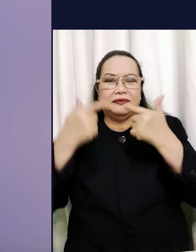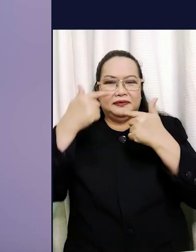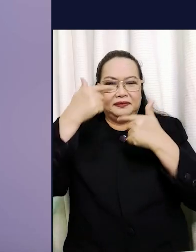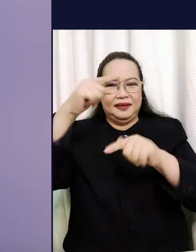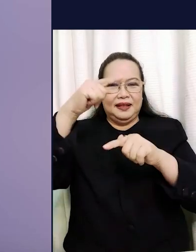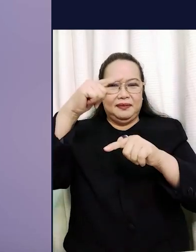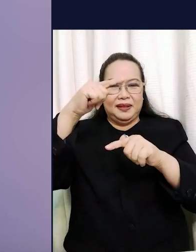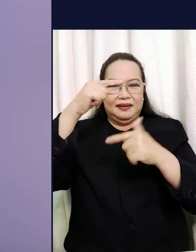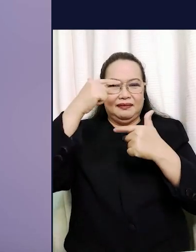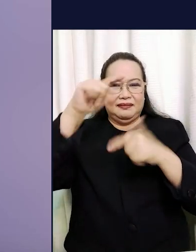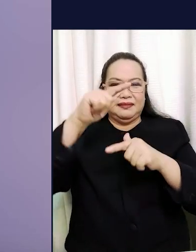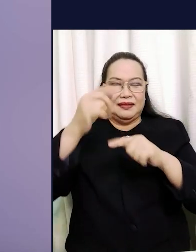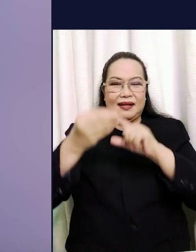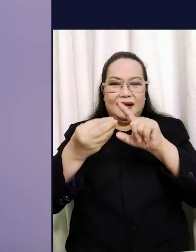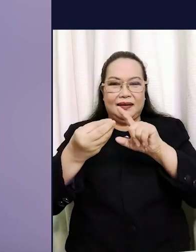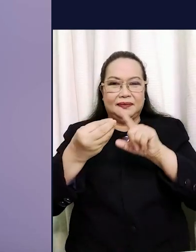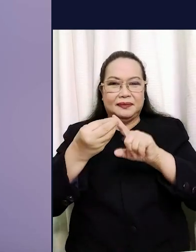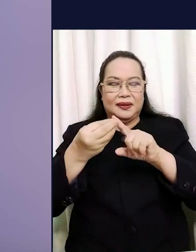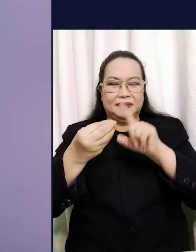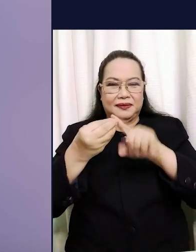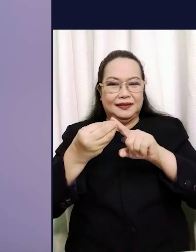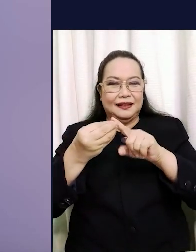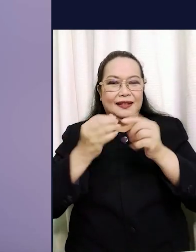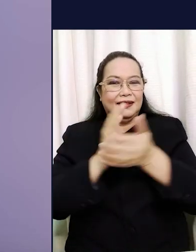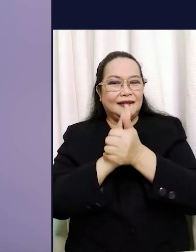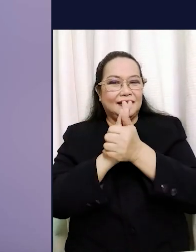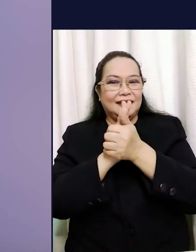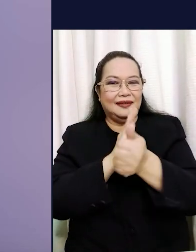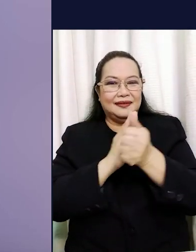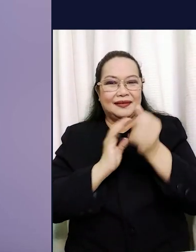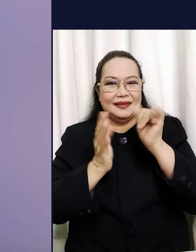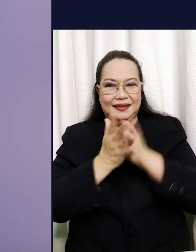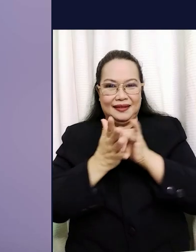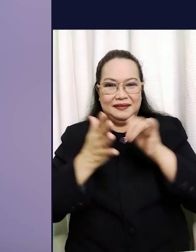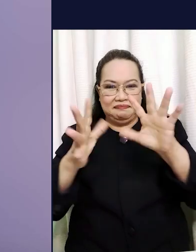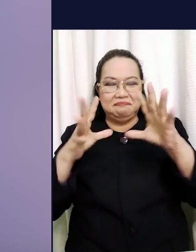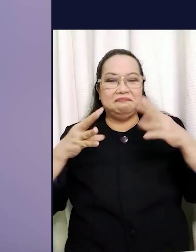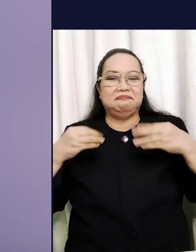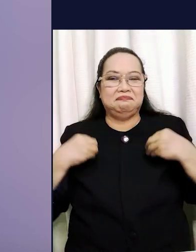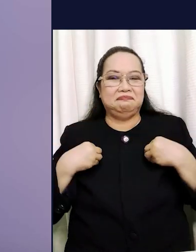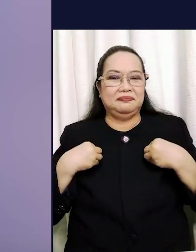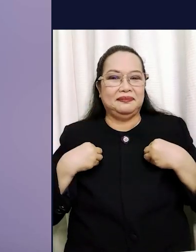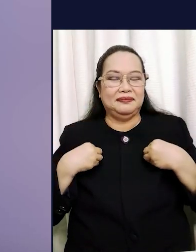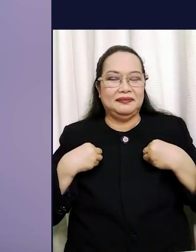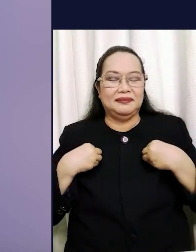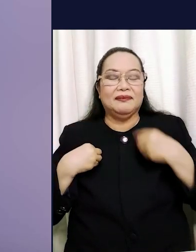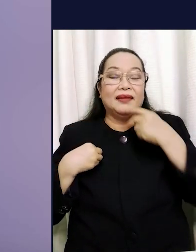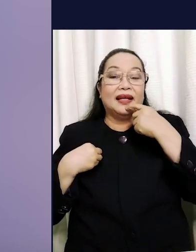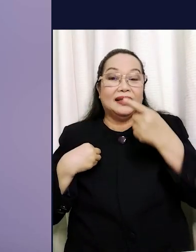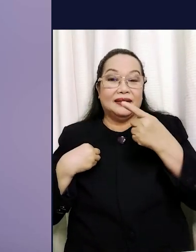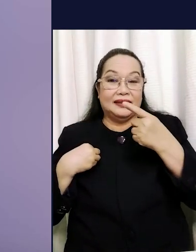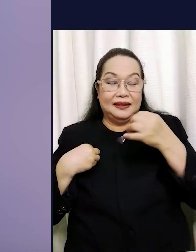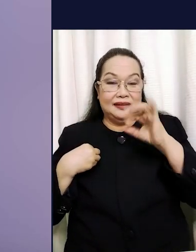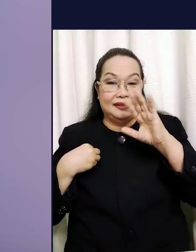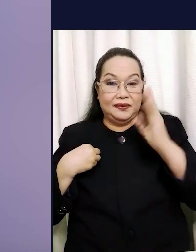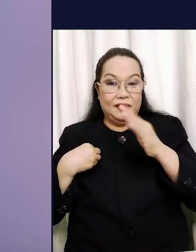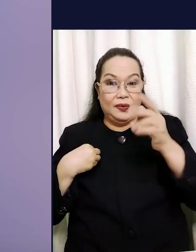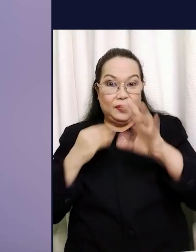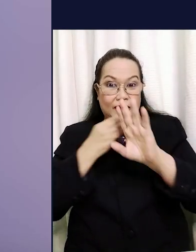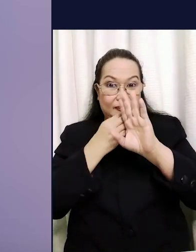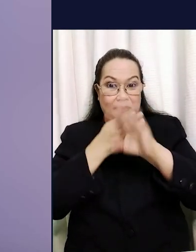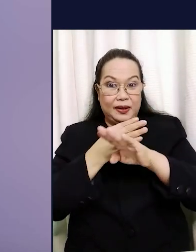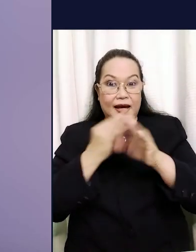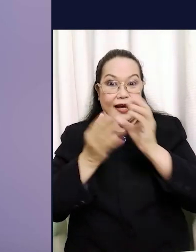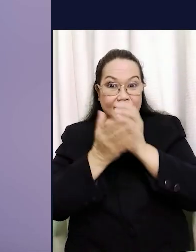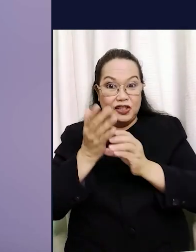There are limitations upon these gifts that they have received. Kaya nga,